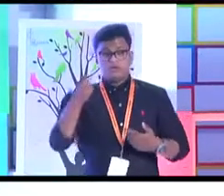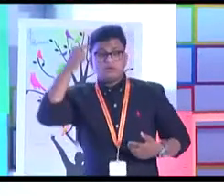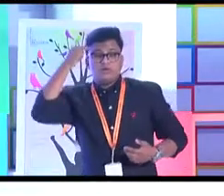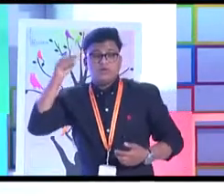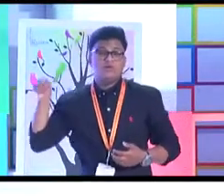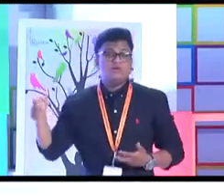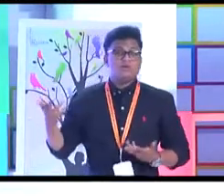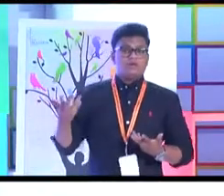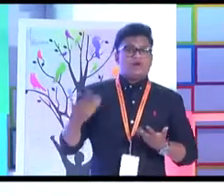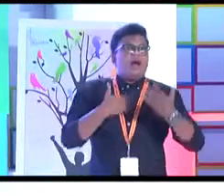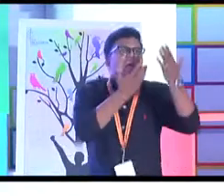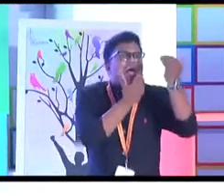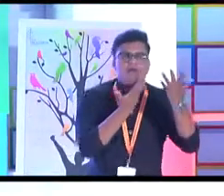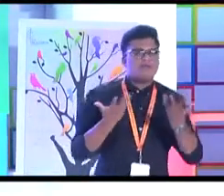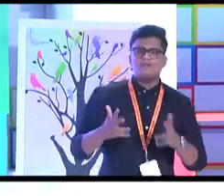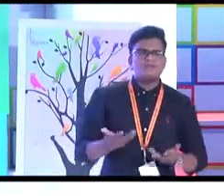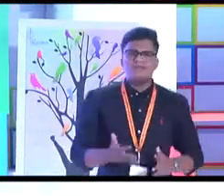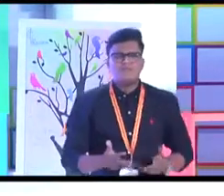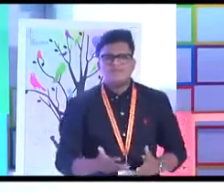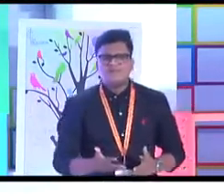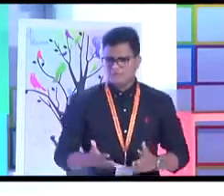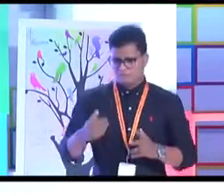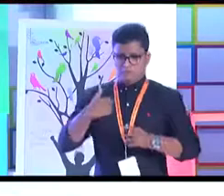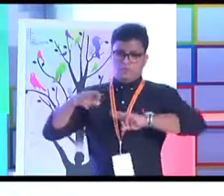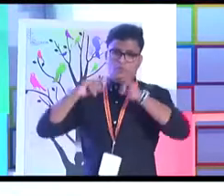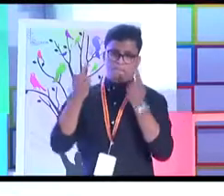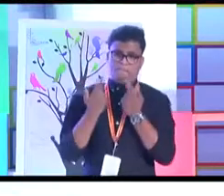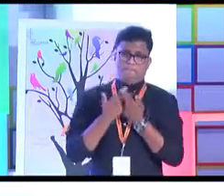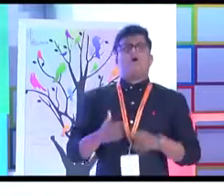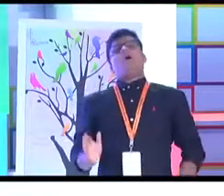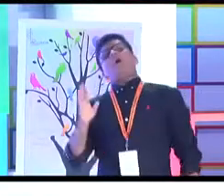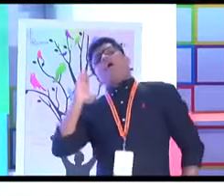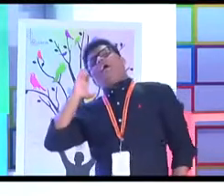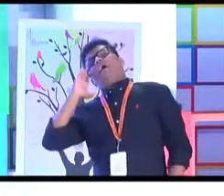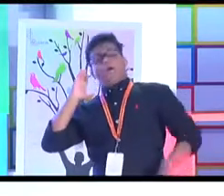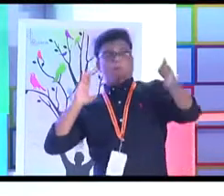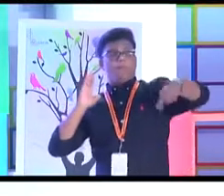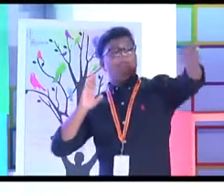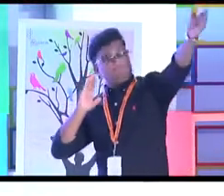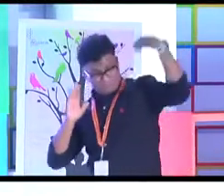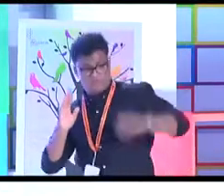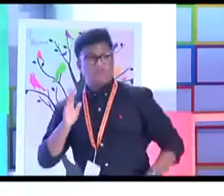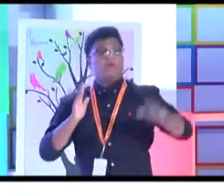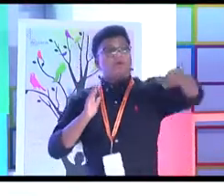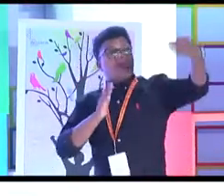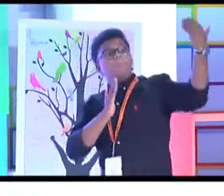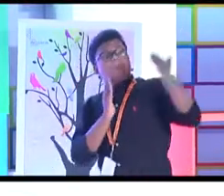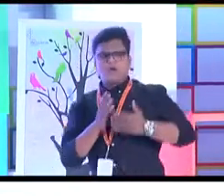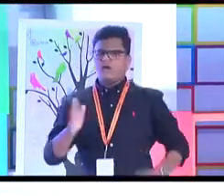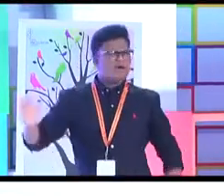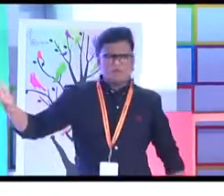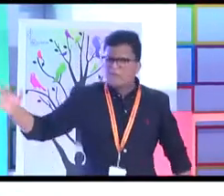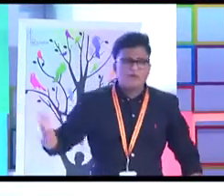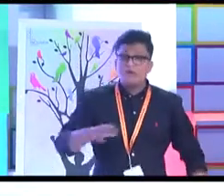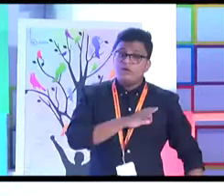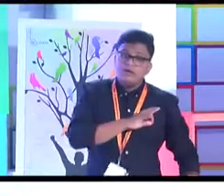confined in the small corner of the room and people should come to me and talk with me with sympathy. I don't like that. So what I did